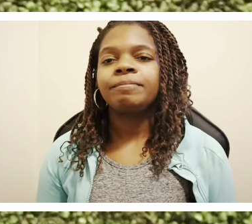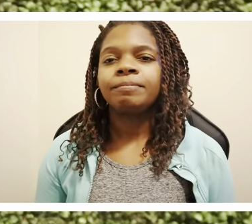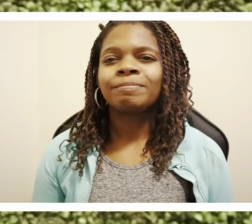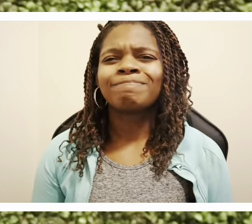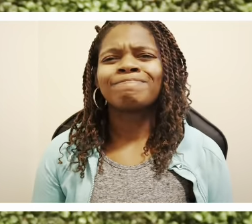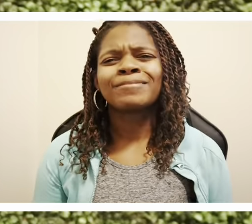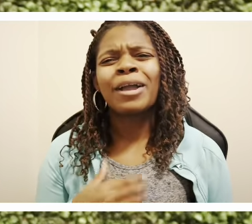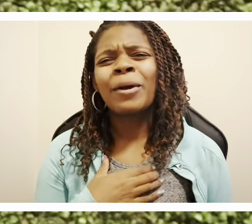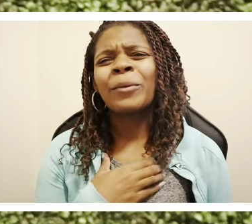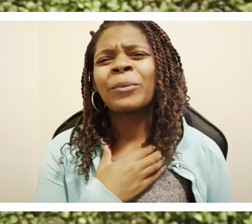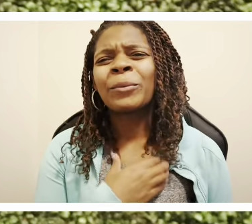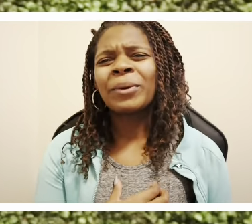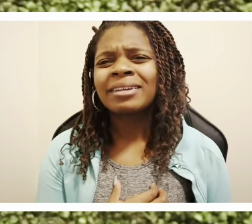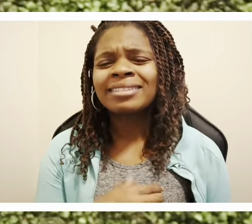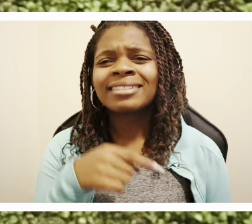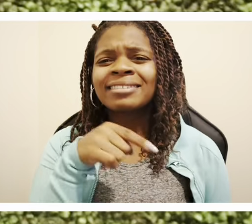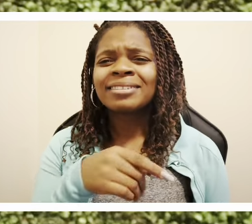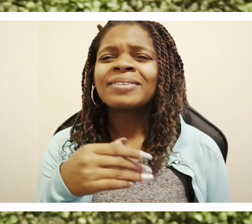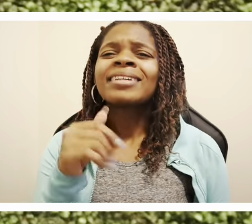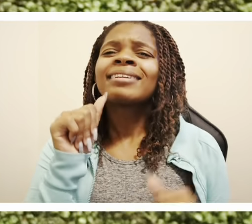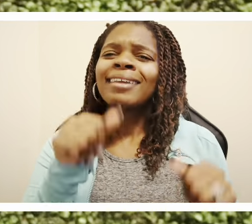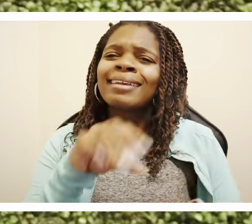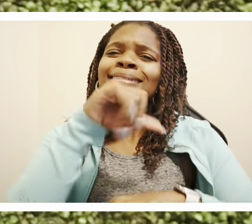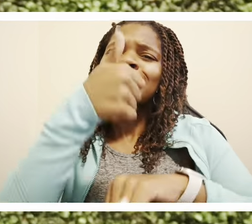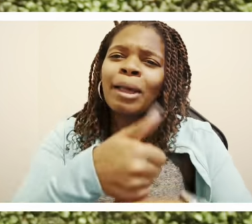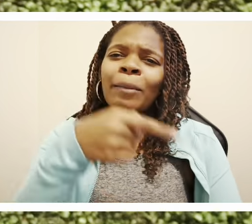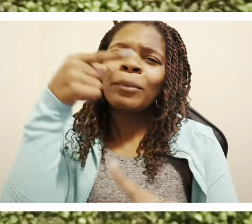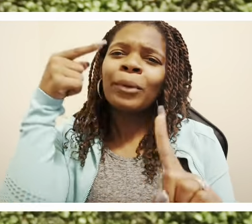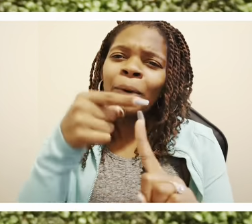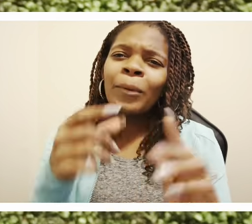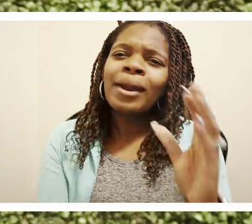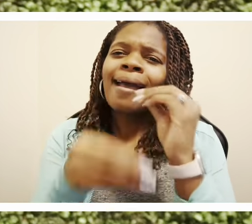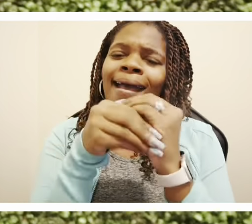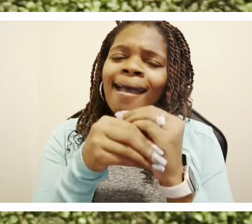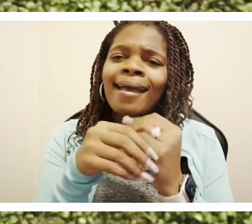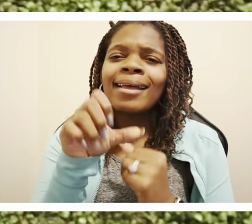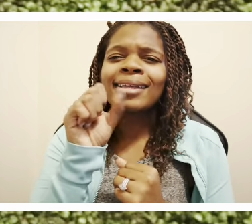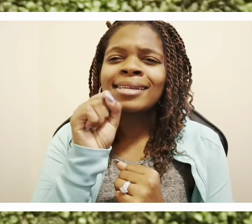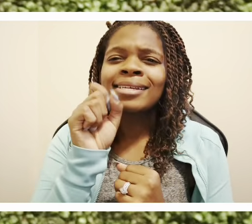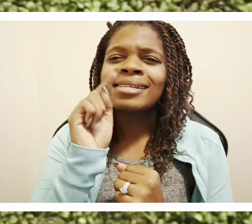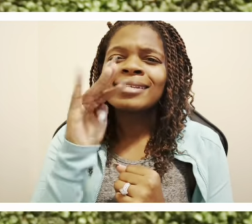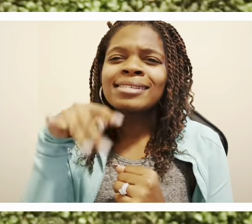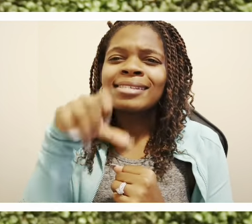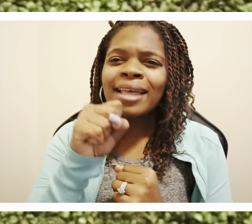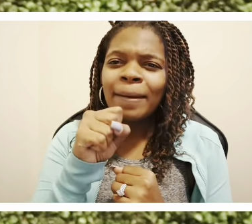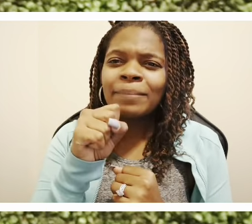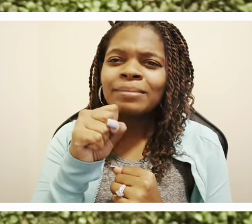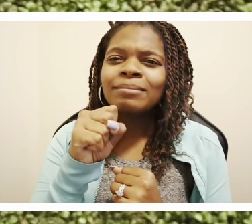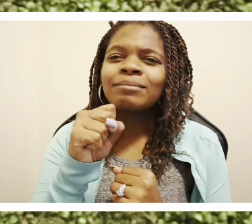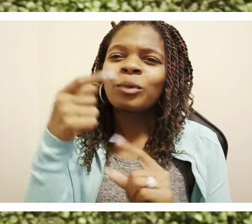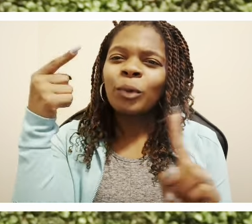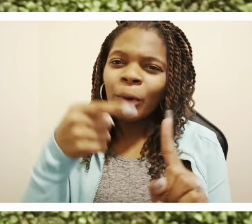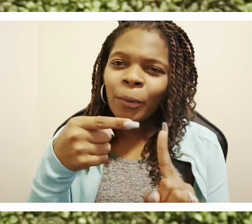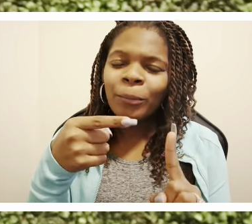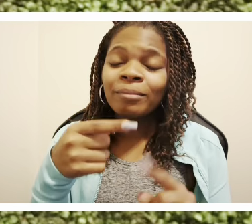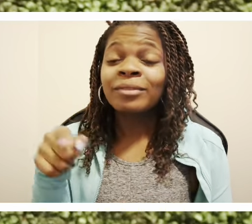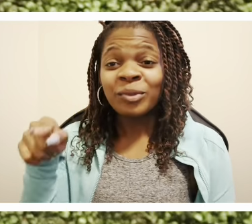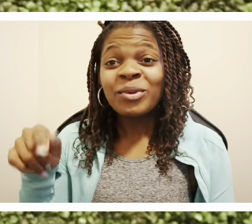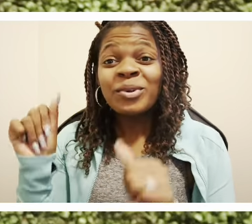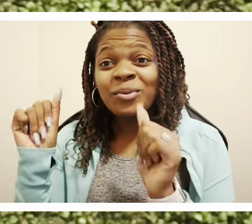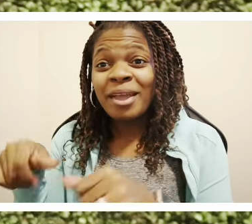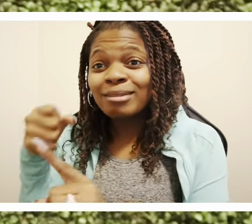step goal, and I love that about the Fitbit, that that's a goal that you can achieve. And I really hate that Apple